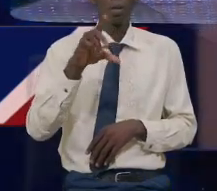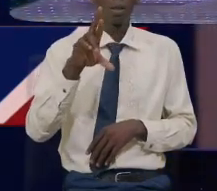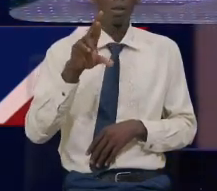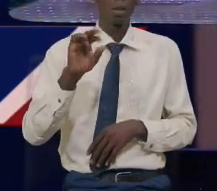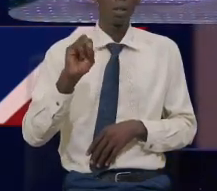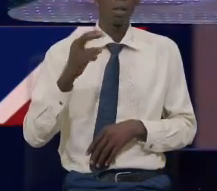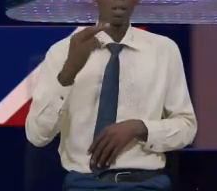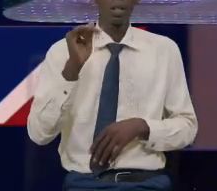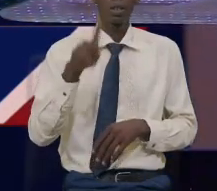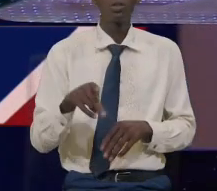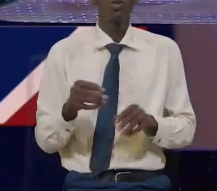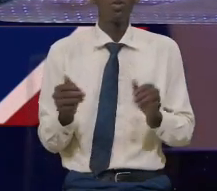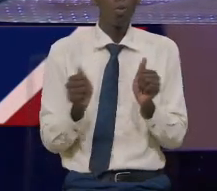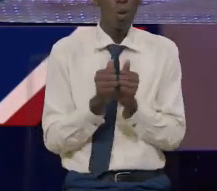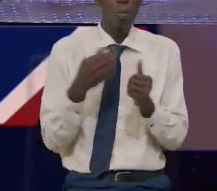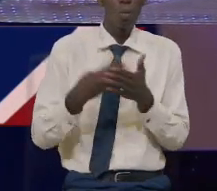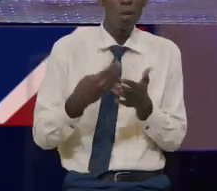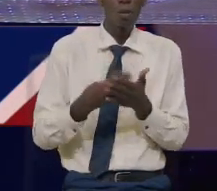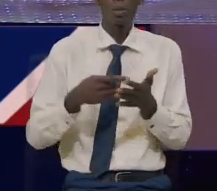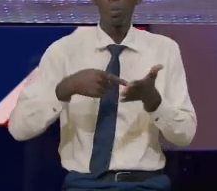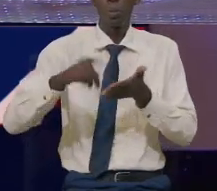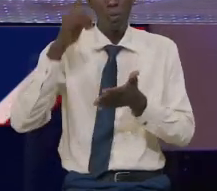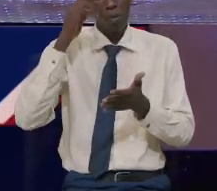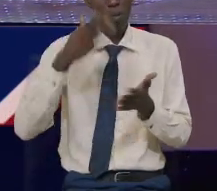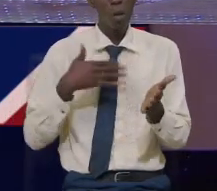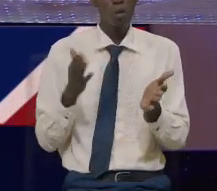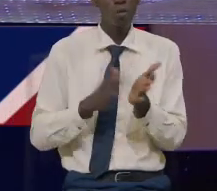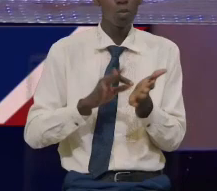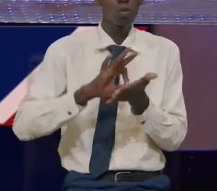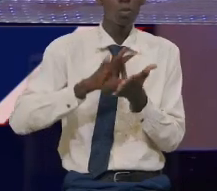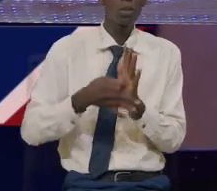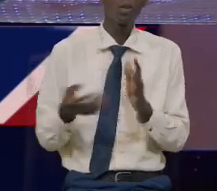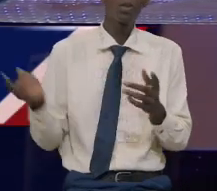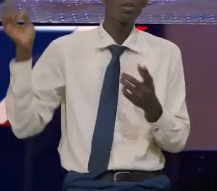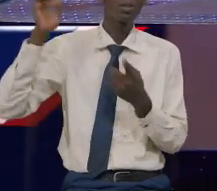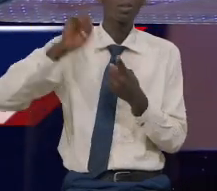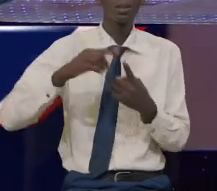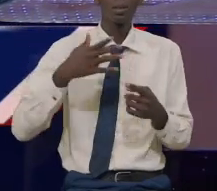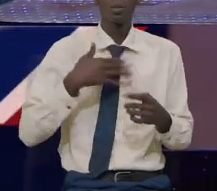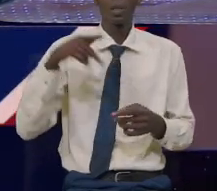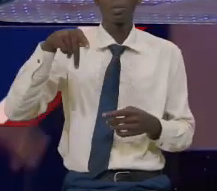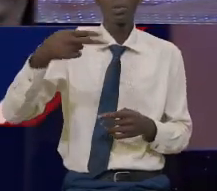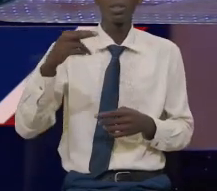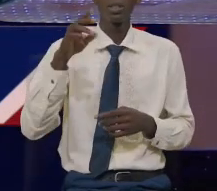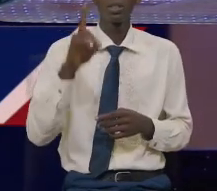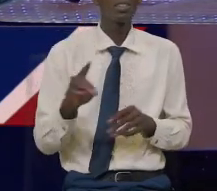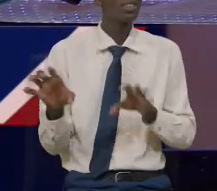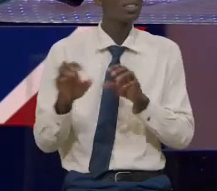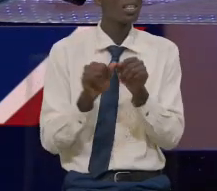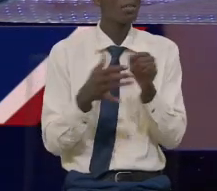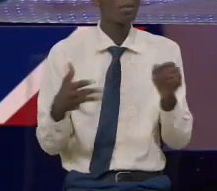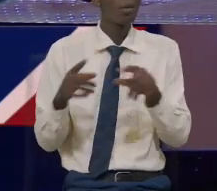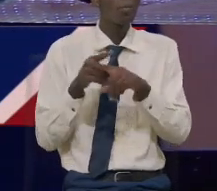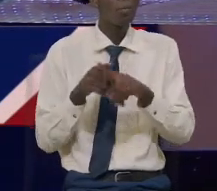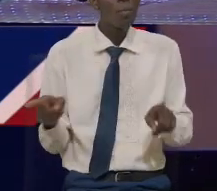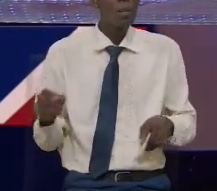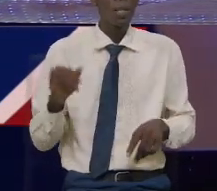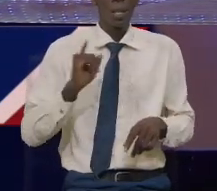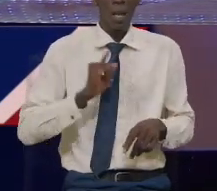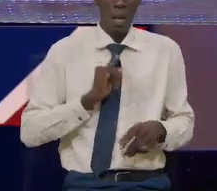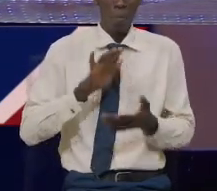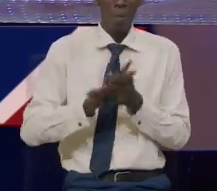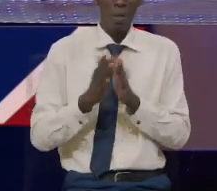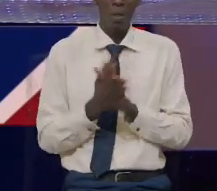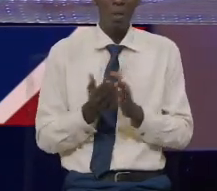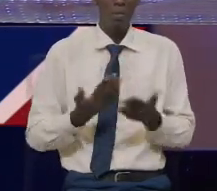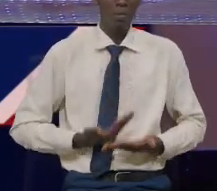of myself, and they paid all my school fees up to my postgraduate. They did everything, but I became born again